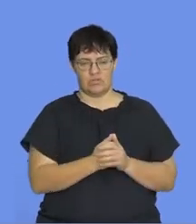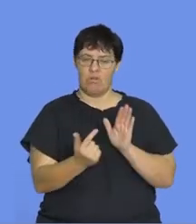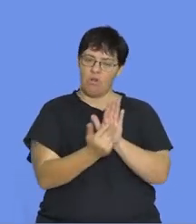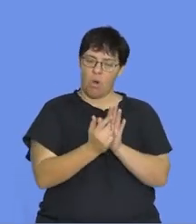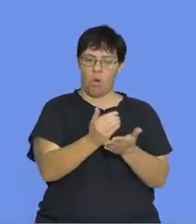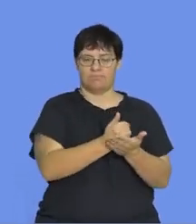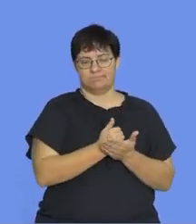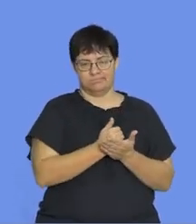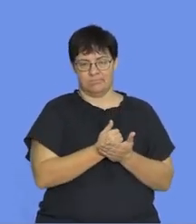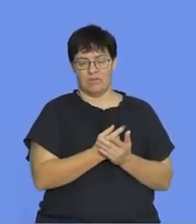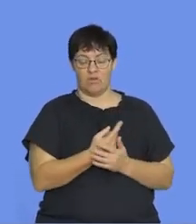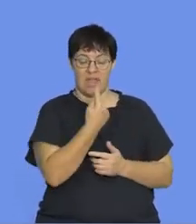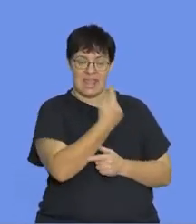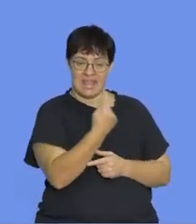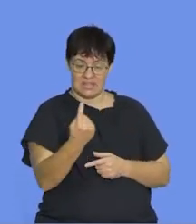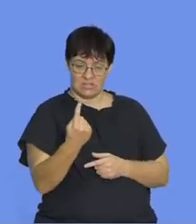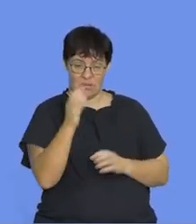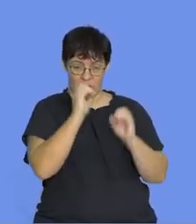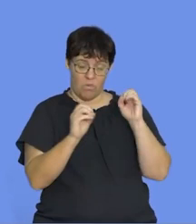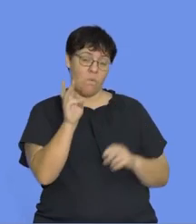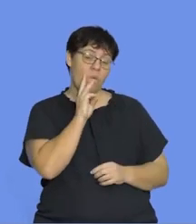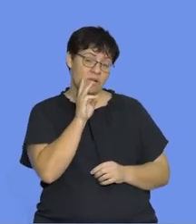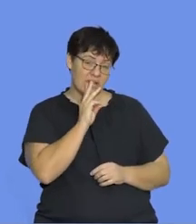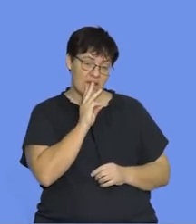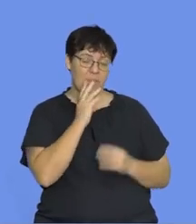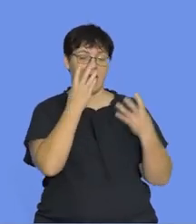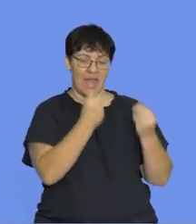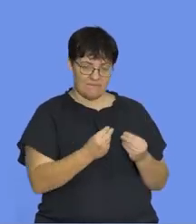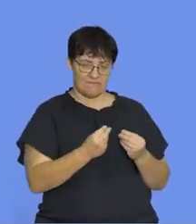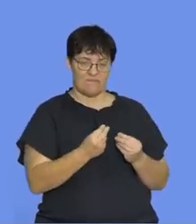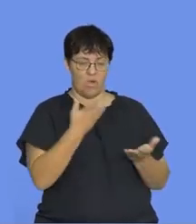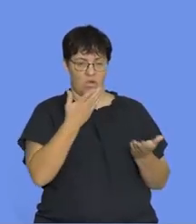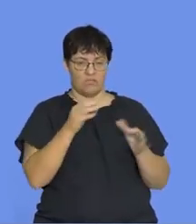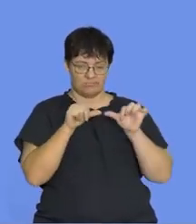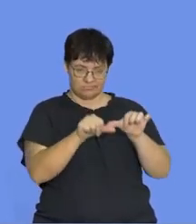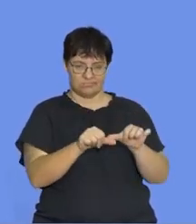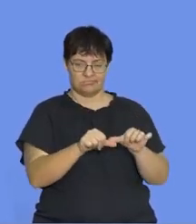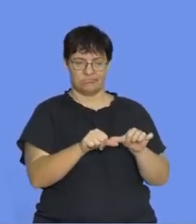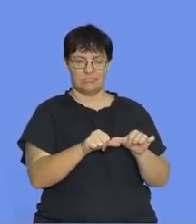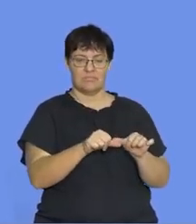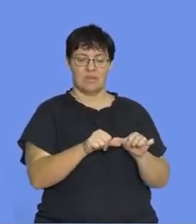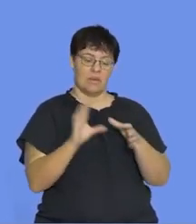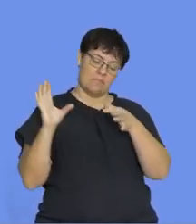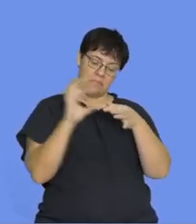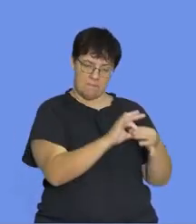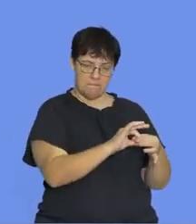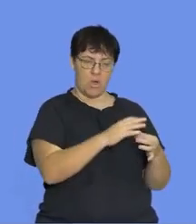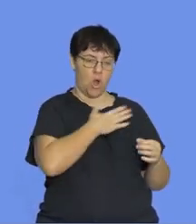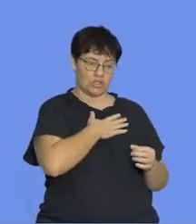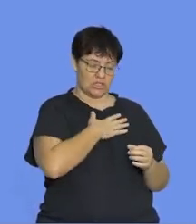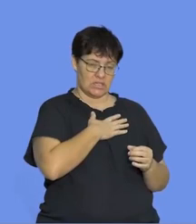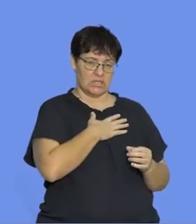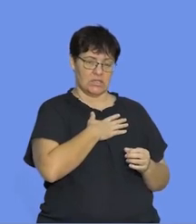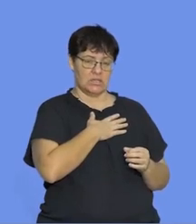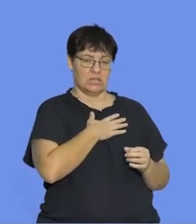that for every molecule of water, there is a constant ratio of hydrogen to oxygen per particle of that